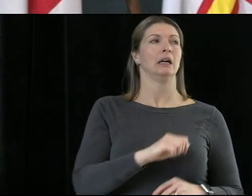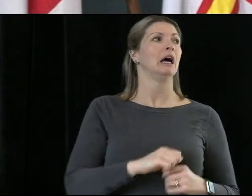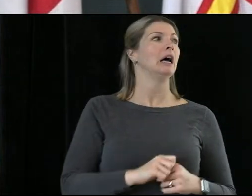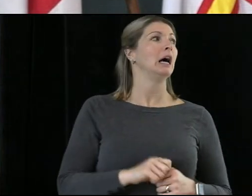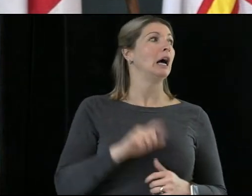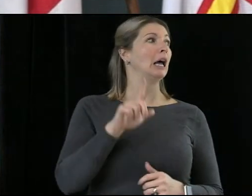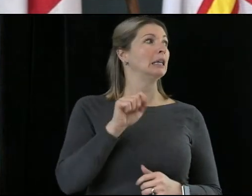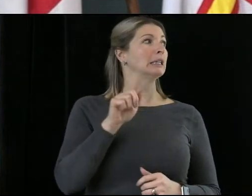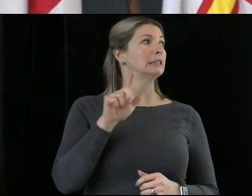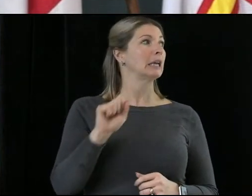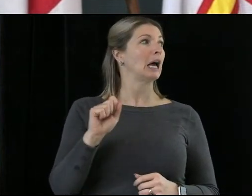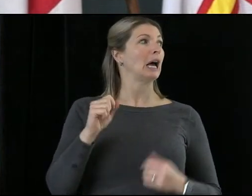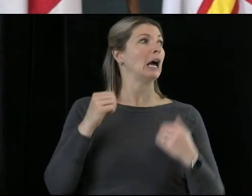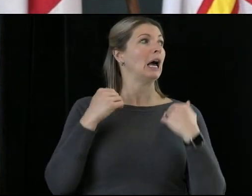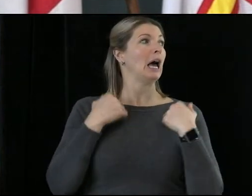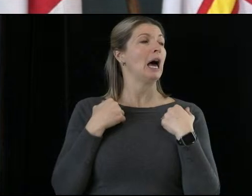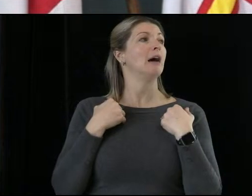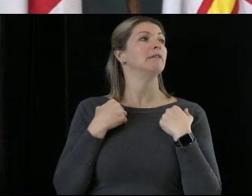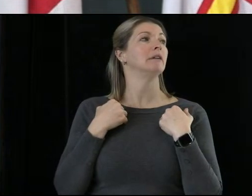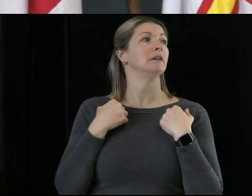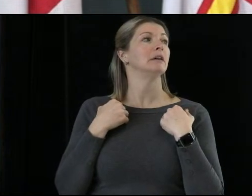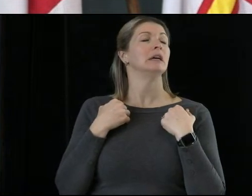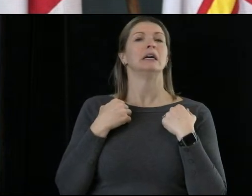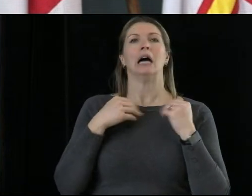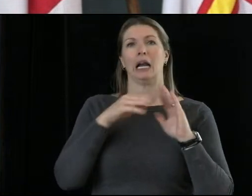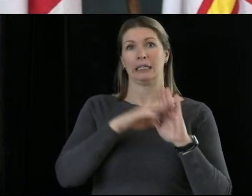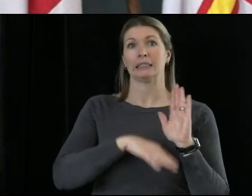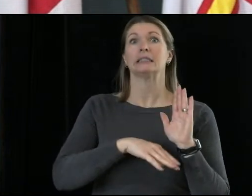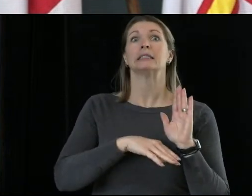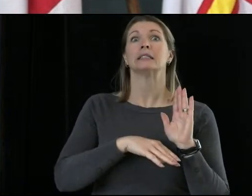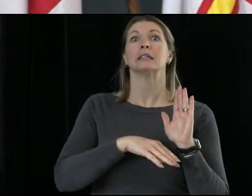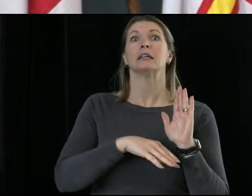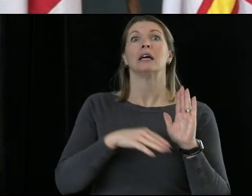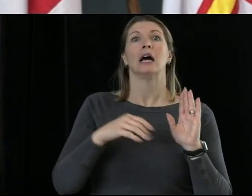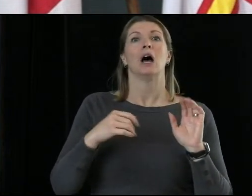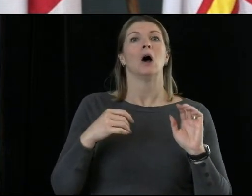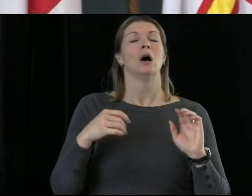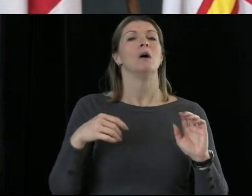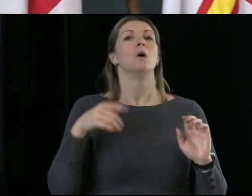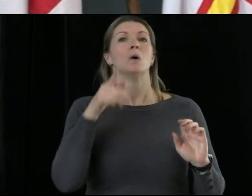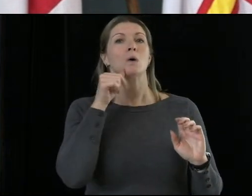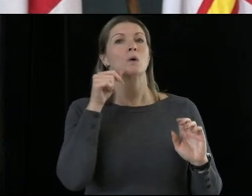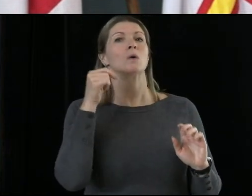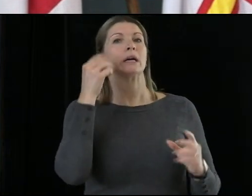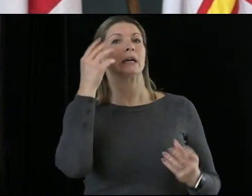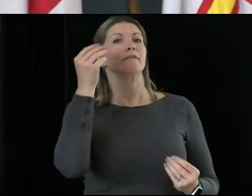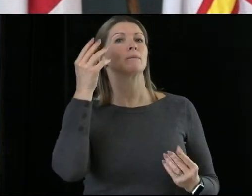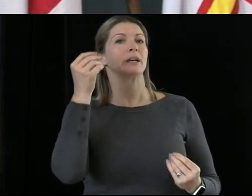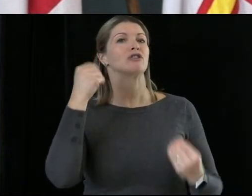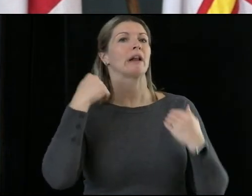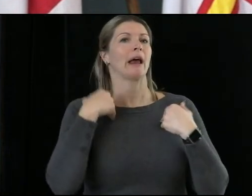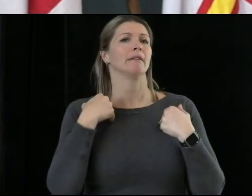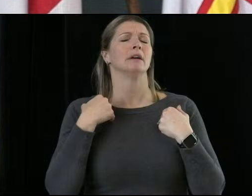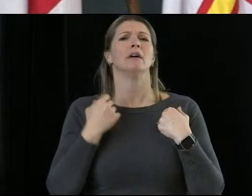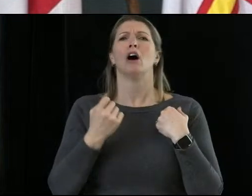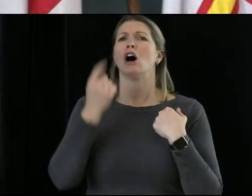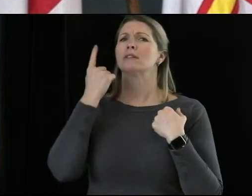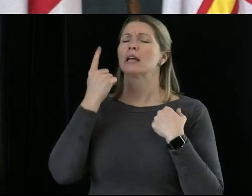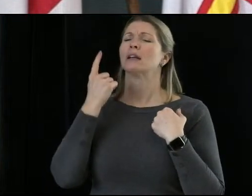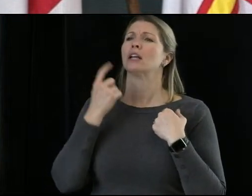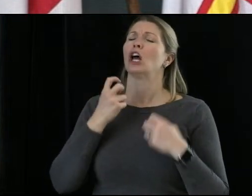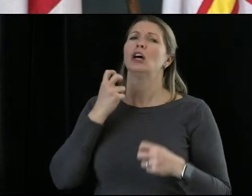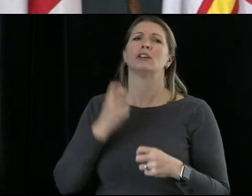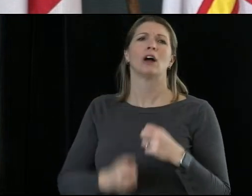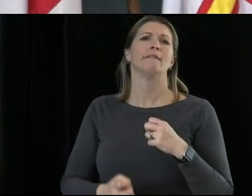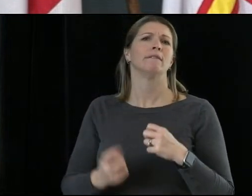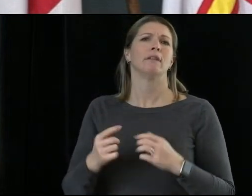greatly advanced since Courtney was murdered. There are really tough, raw days, but man, she